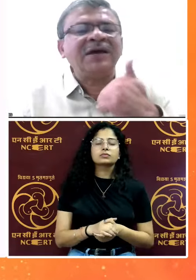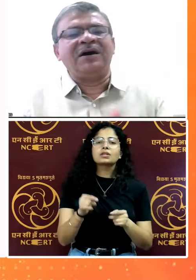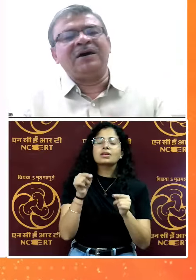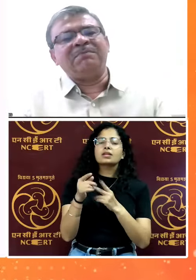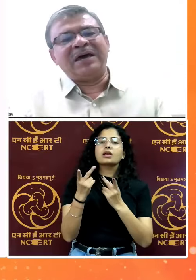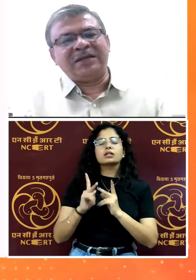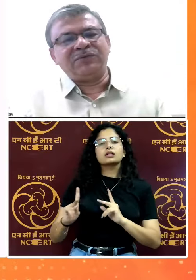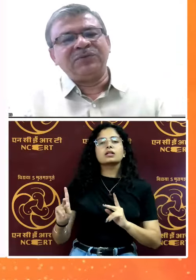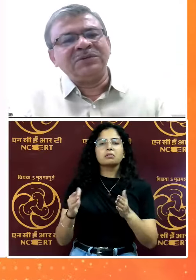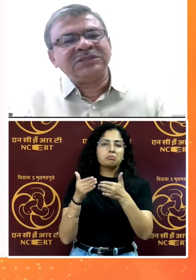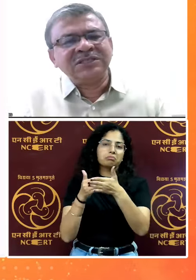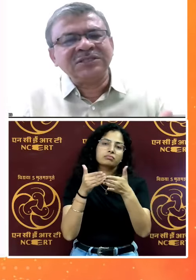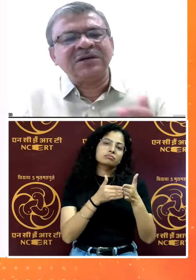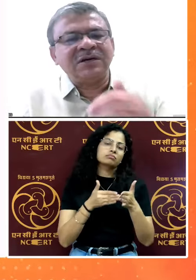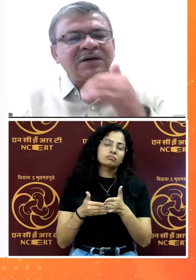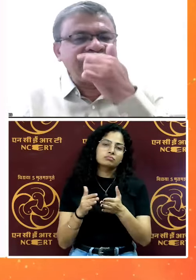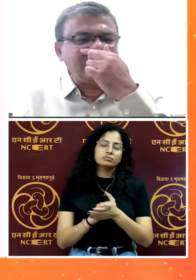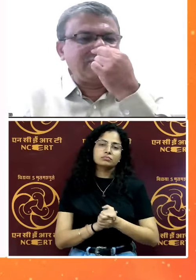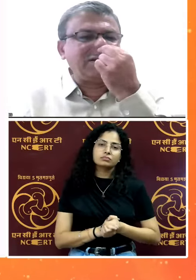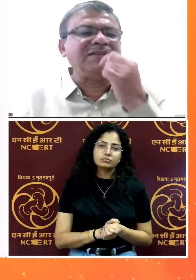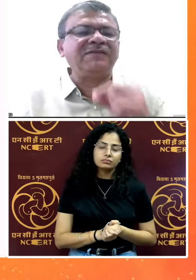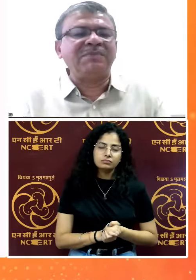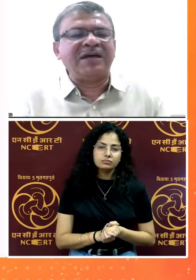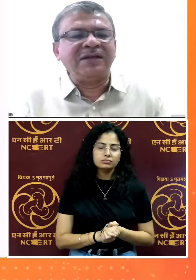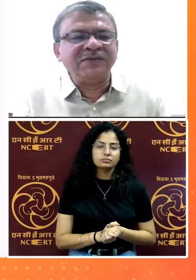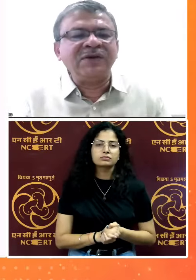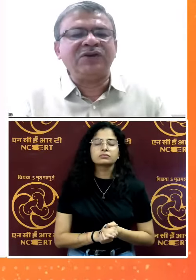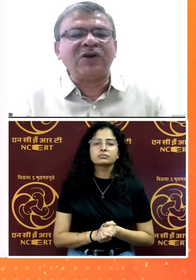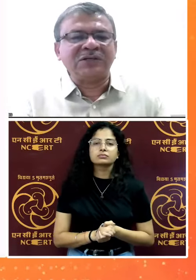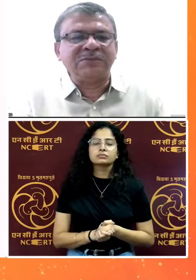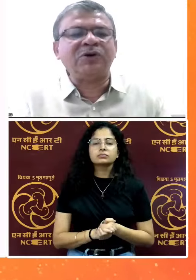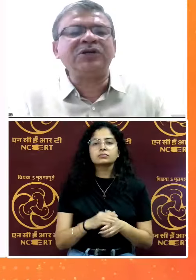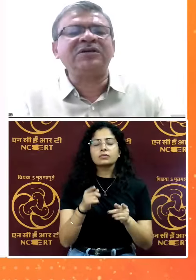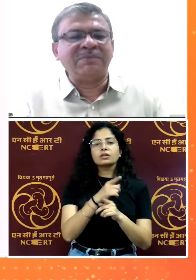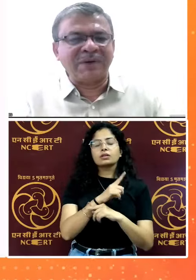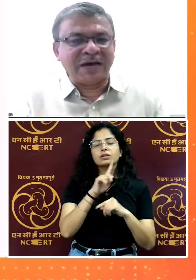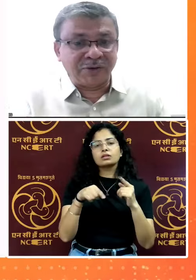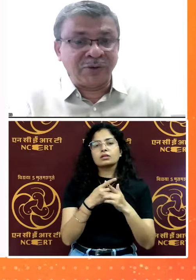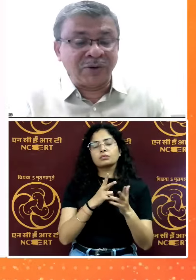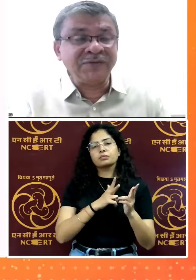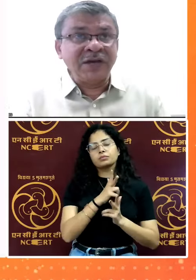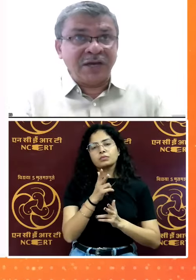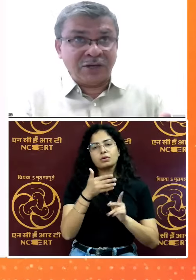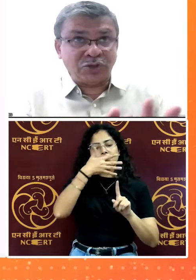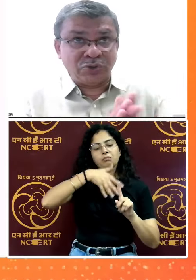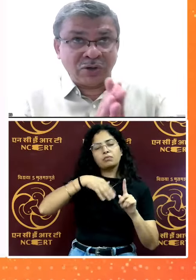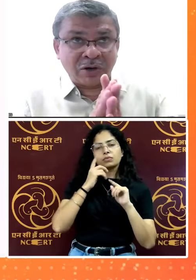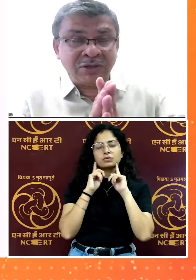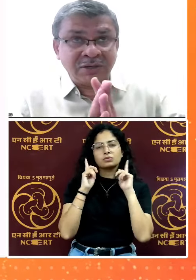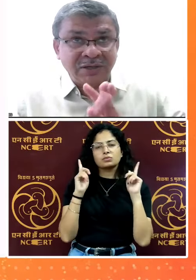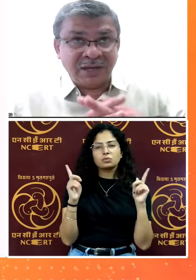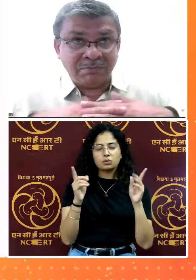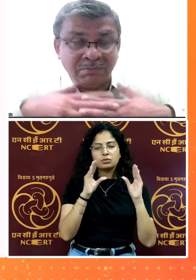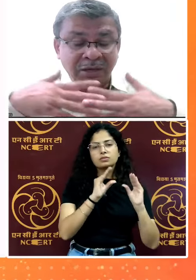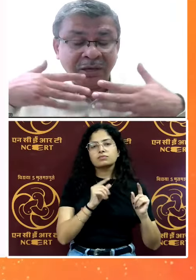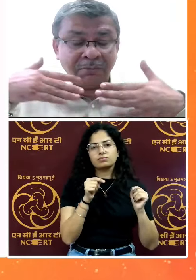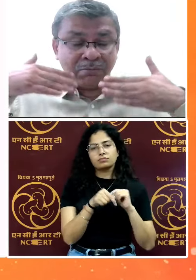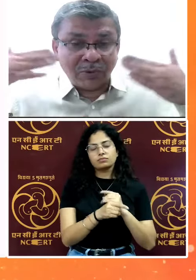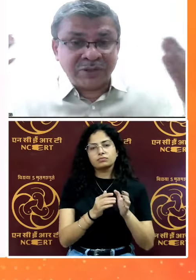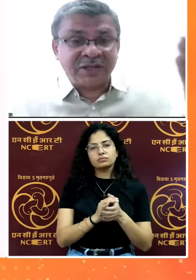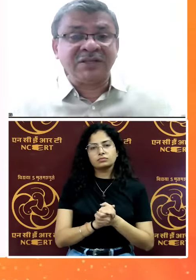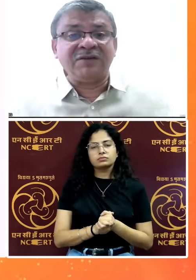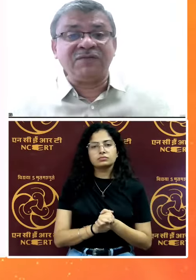another barrier. So just revisiting these barriers, we talked about the background noise. It should not